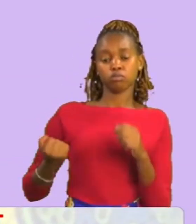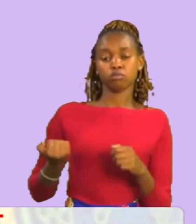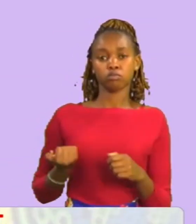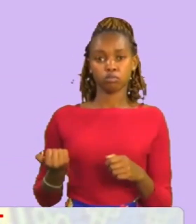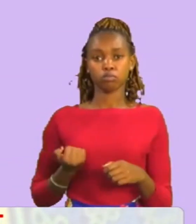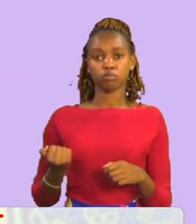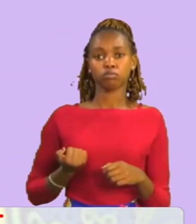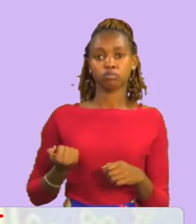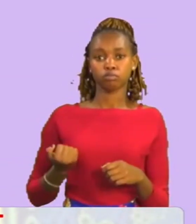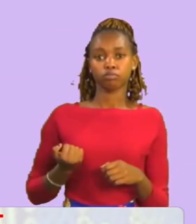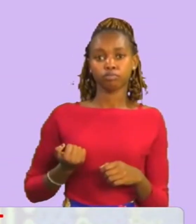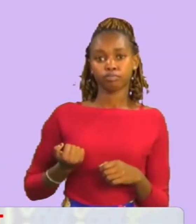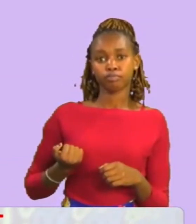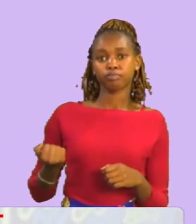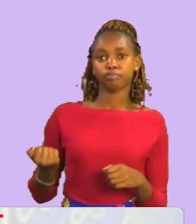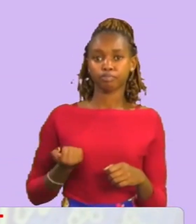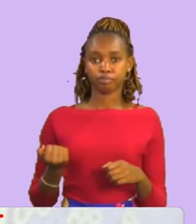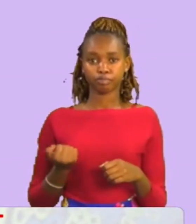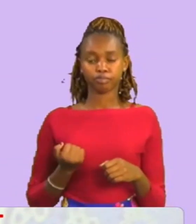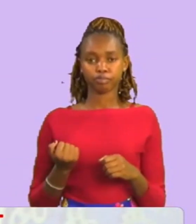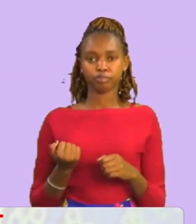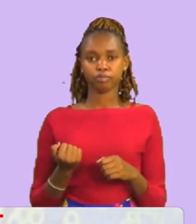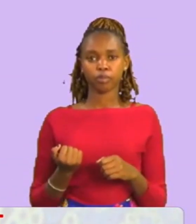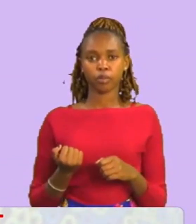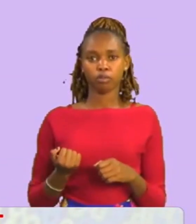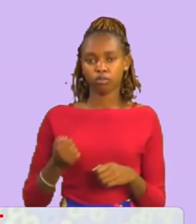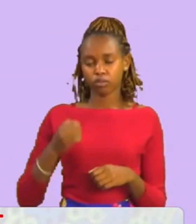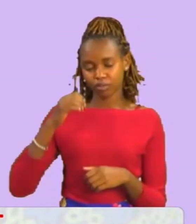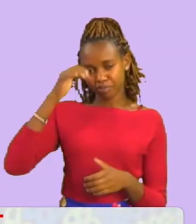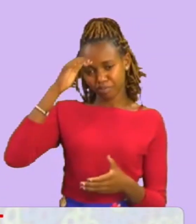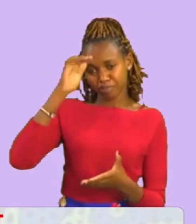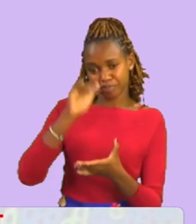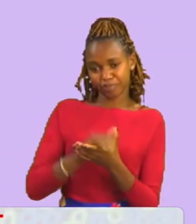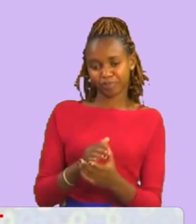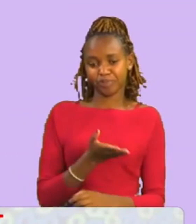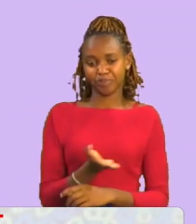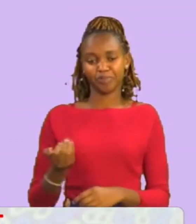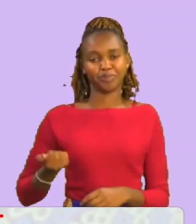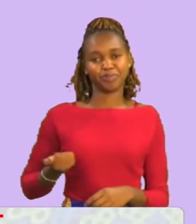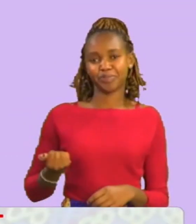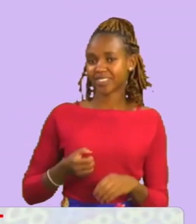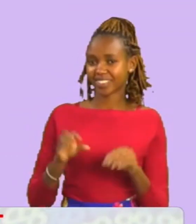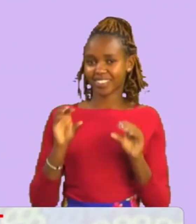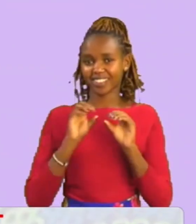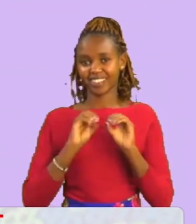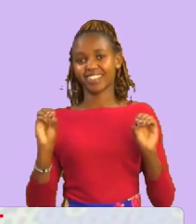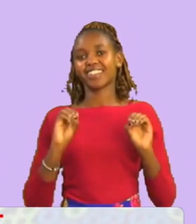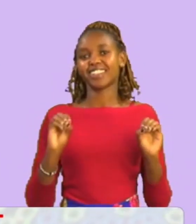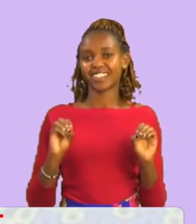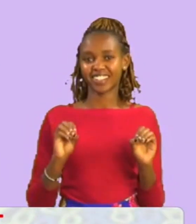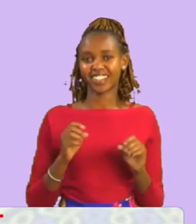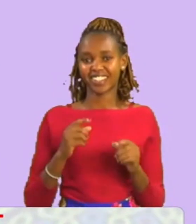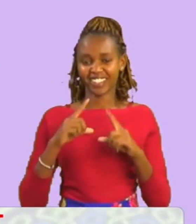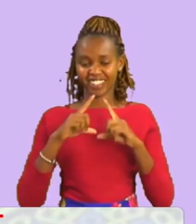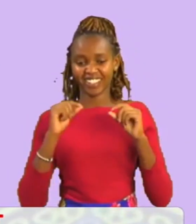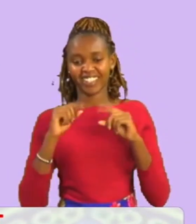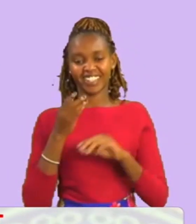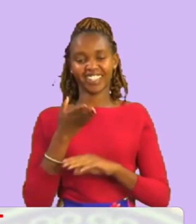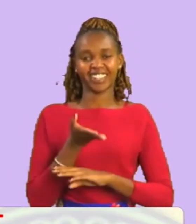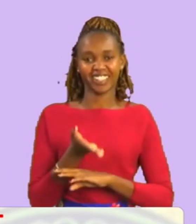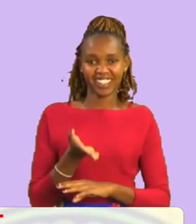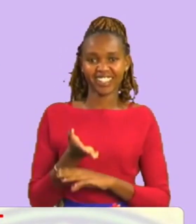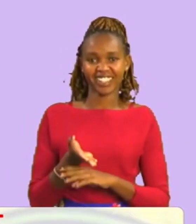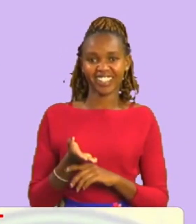version of Idi Amin dada. Kabisa. Usiamini hao madada. Wewe, usikie message nakwambia hapo. Wewe